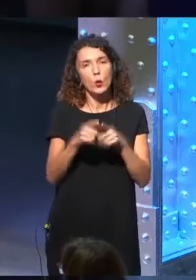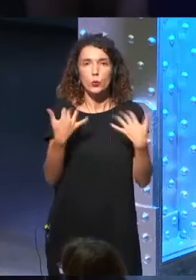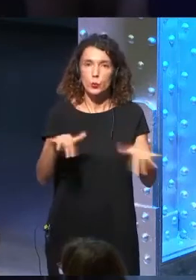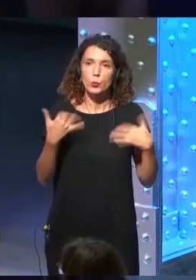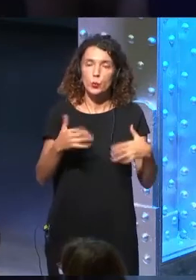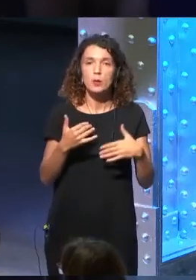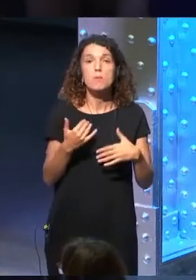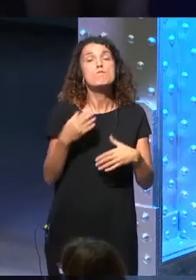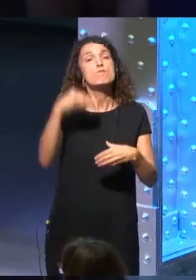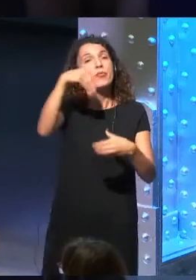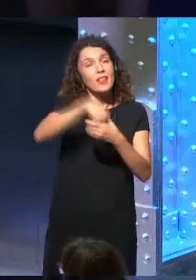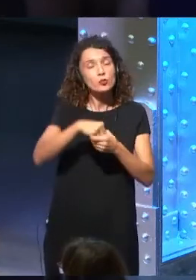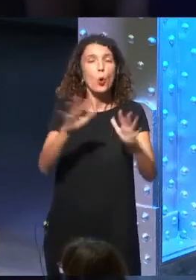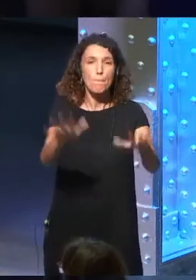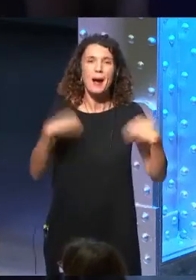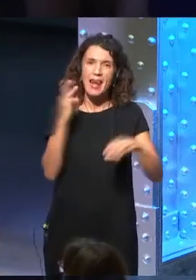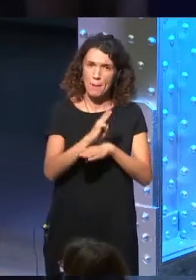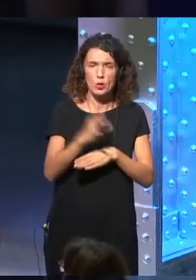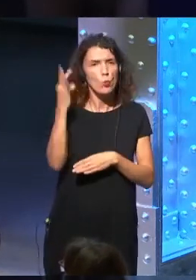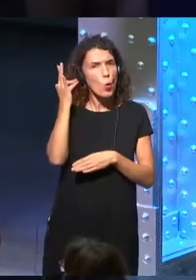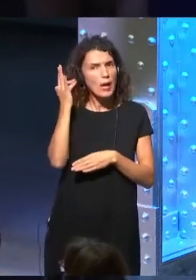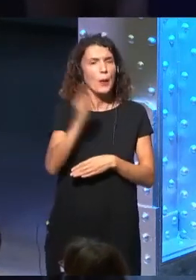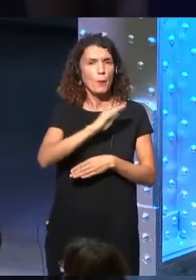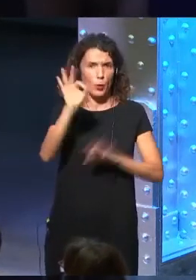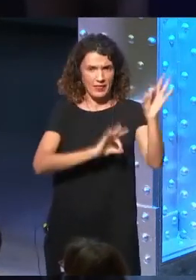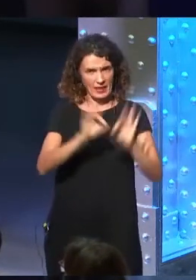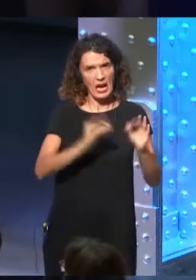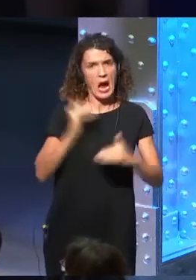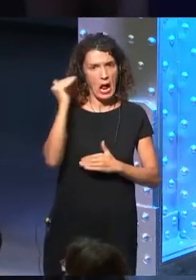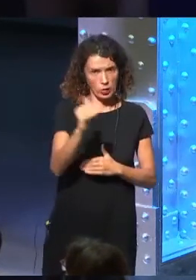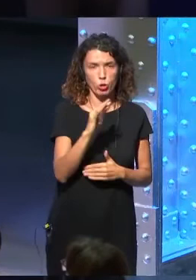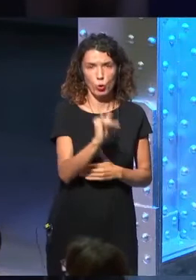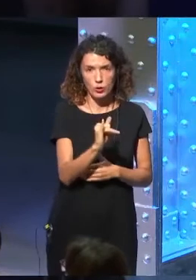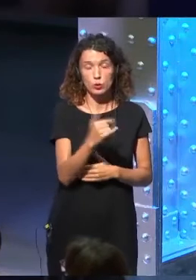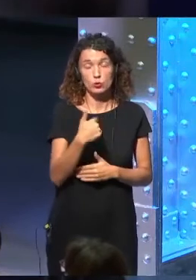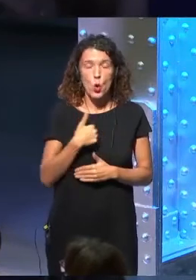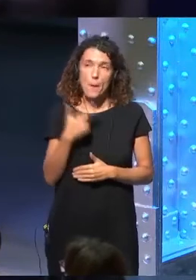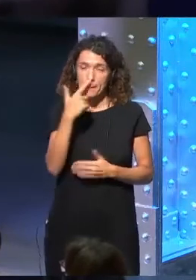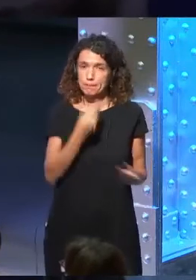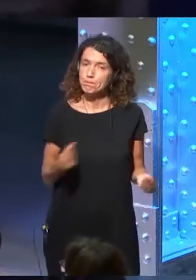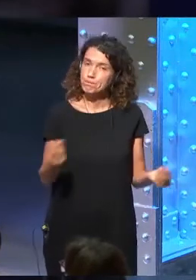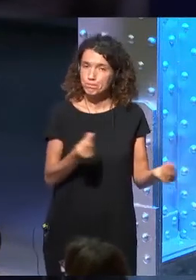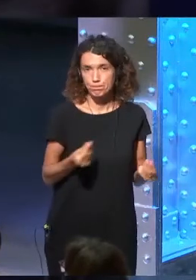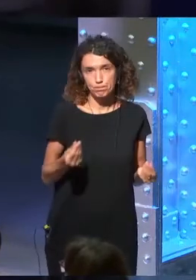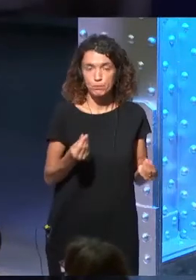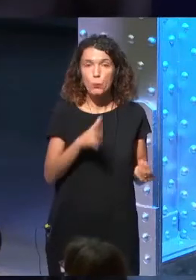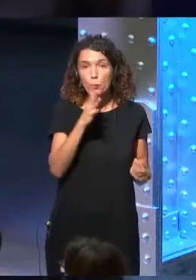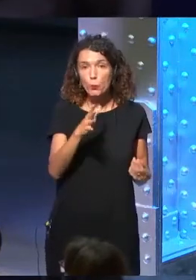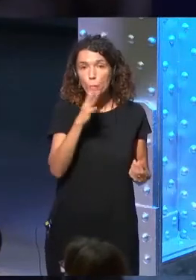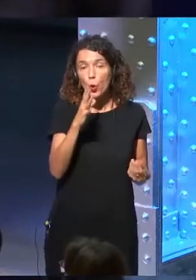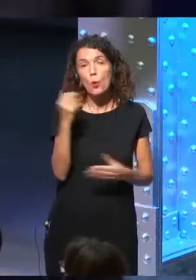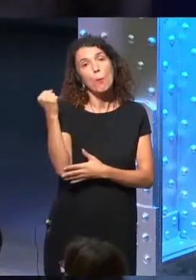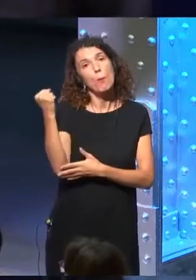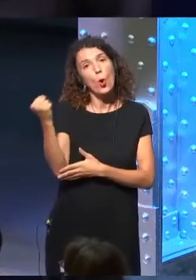representation in Parliament, one strongly suspects that that is because power does not really